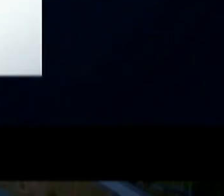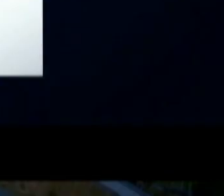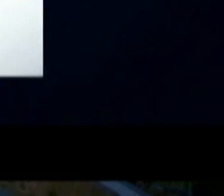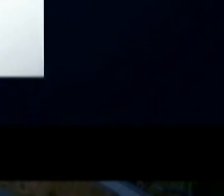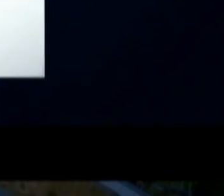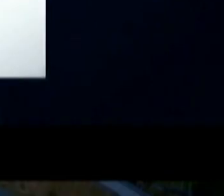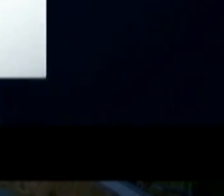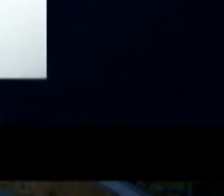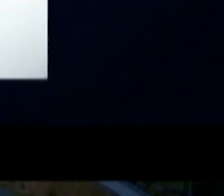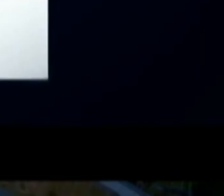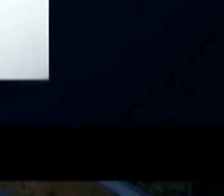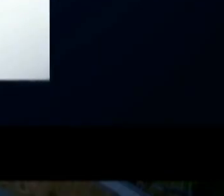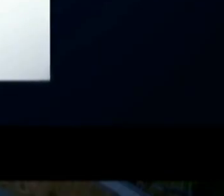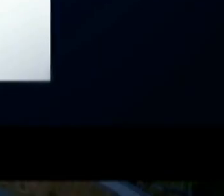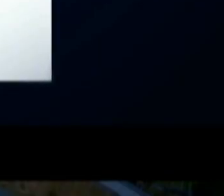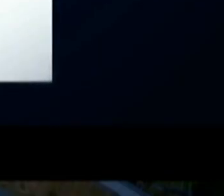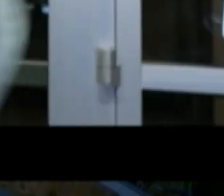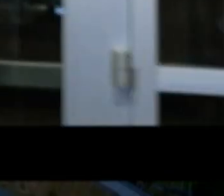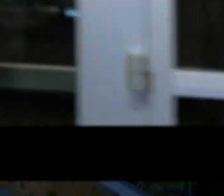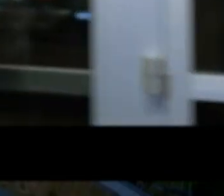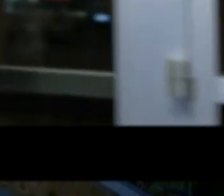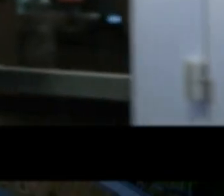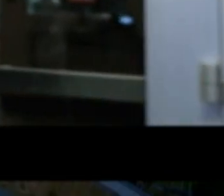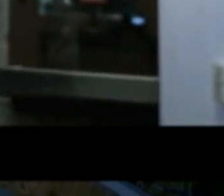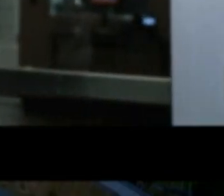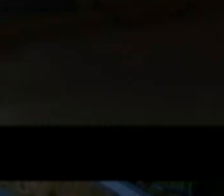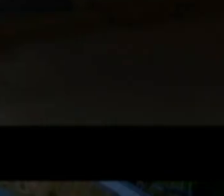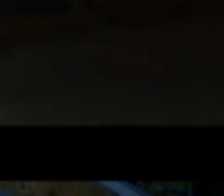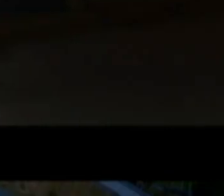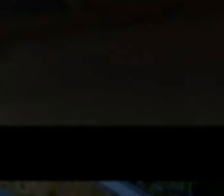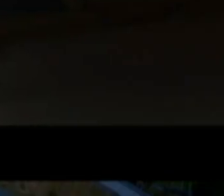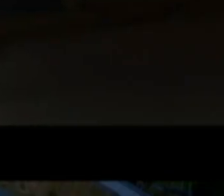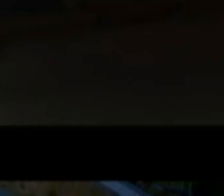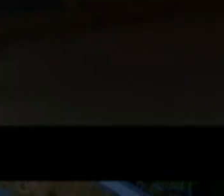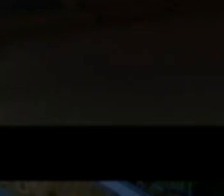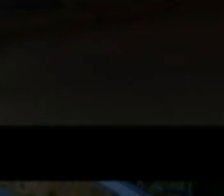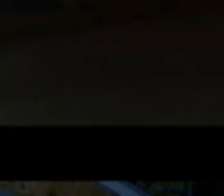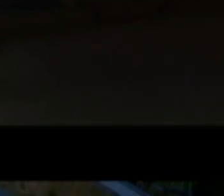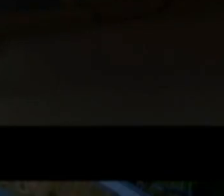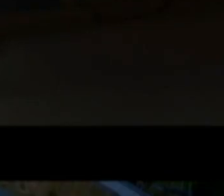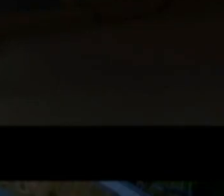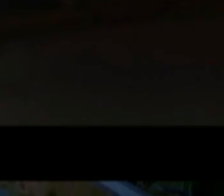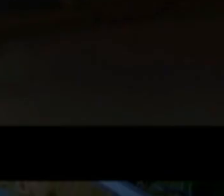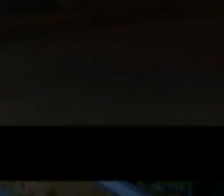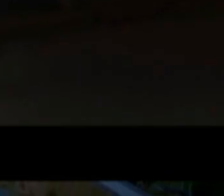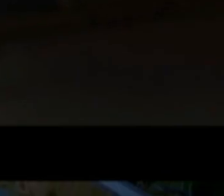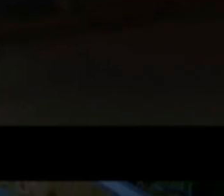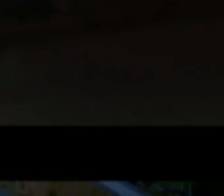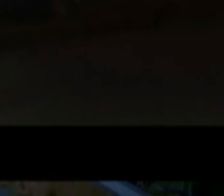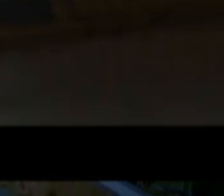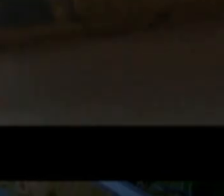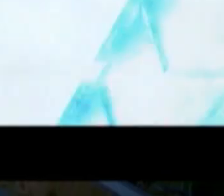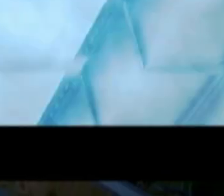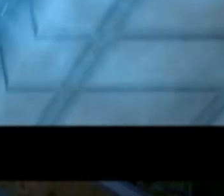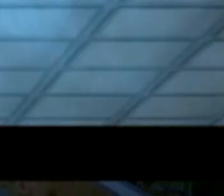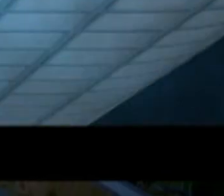picked up within 1 mile of their homes. Wait, aren't you the man? Nope, I'm just a figment of your imagination.